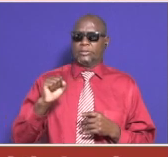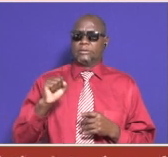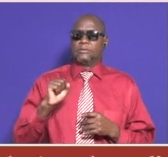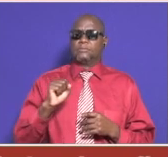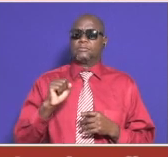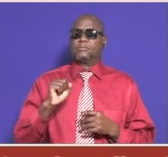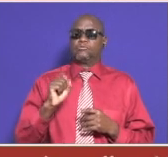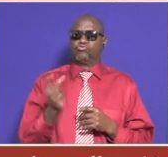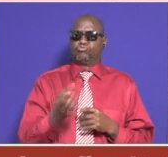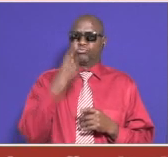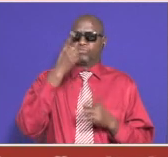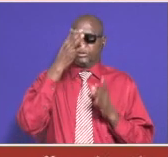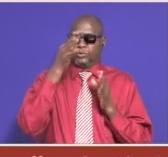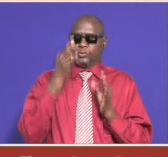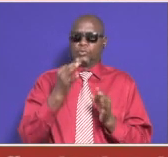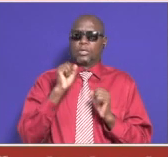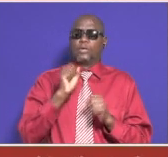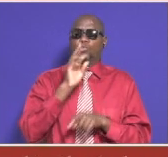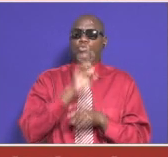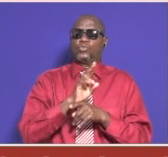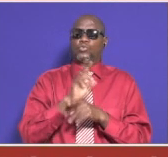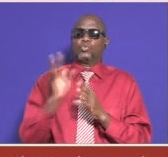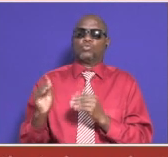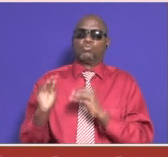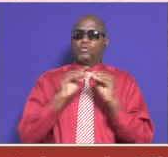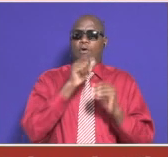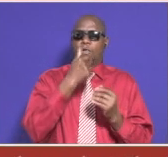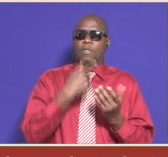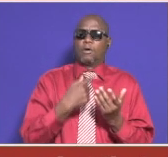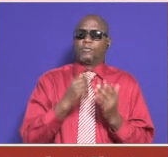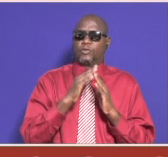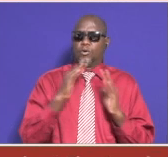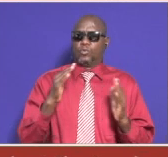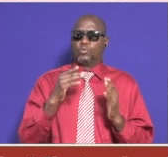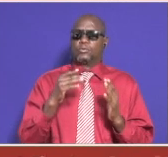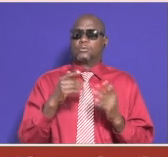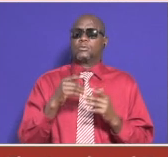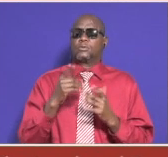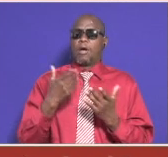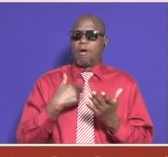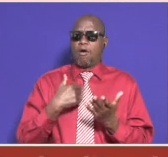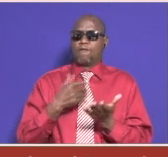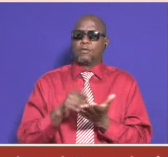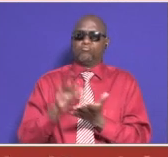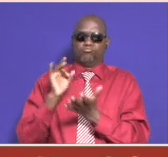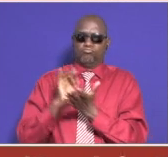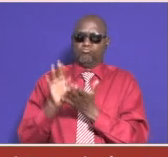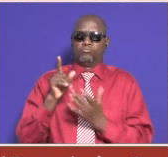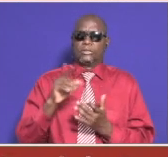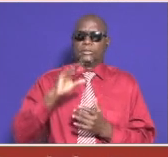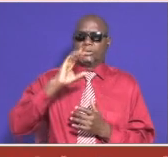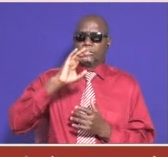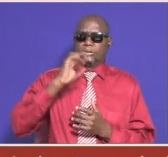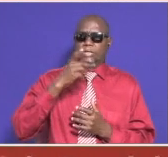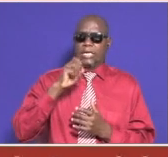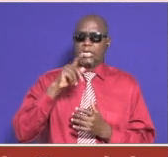with resolutions that can then be used to move the other House to discuss his conduct and to have him censured. And I hope that Senator Cheruiyot, because you've